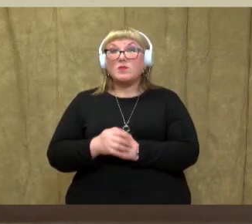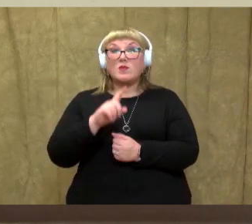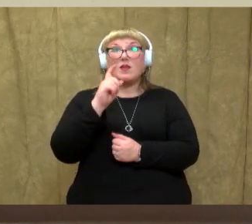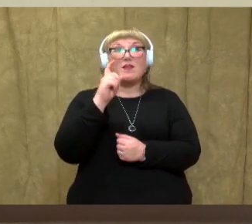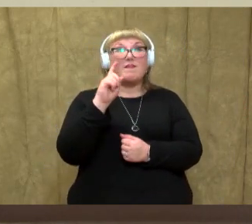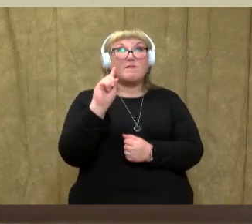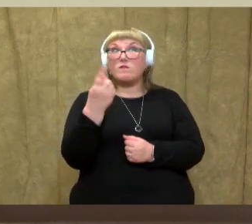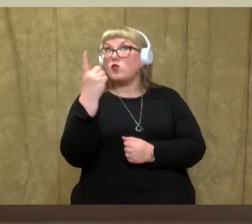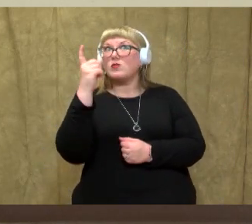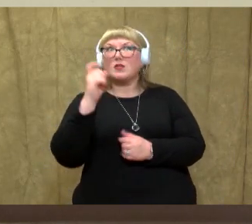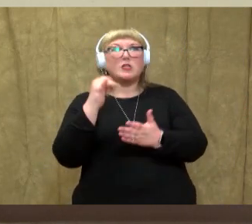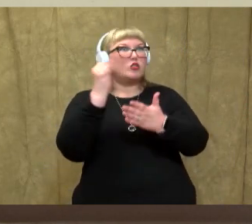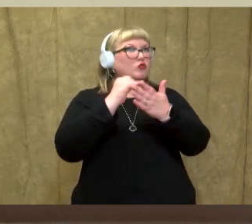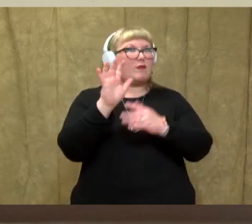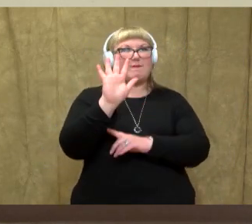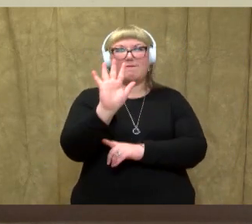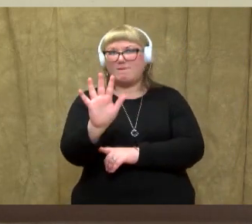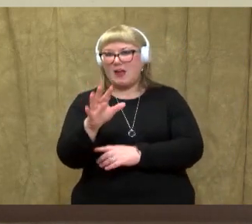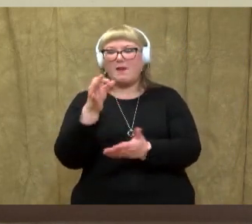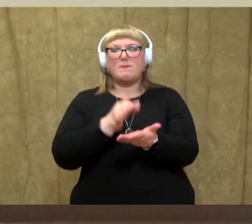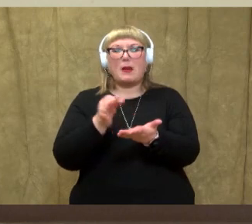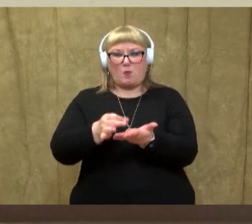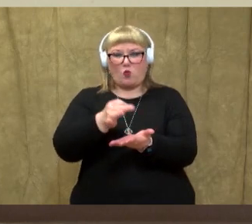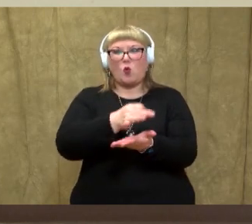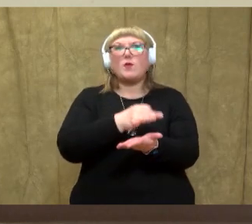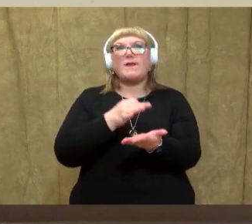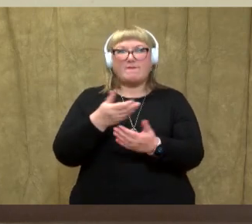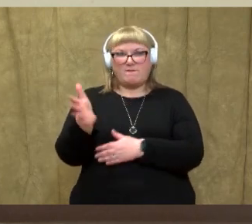to draw 5 pepperonis.